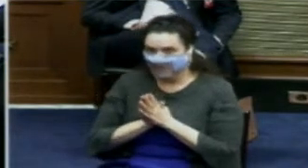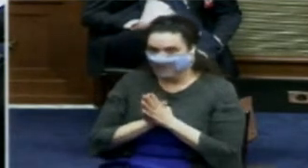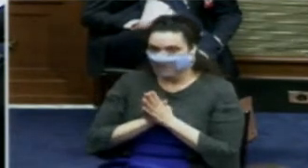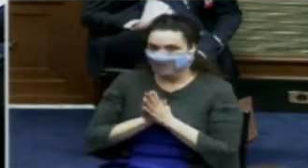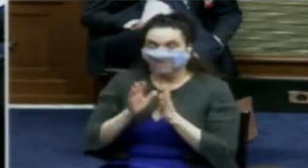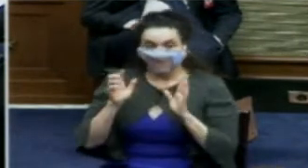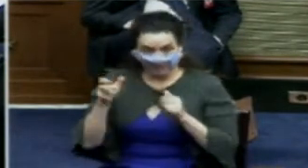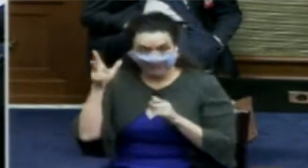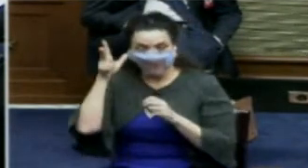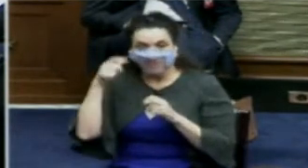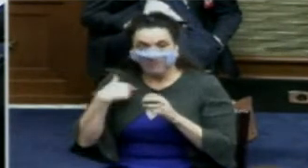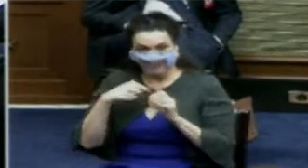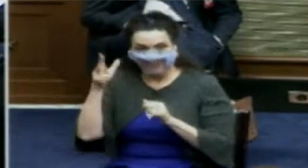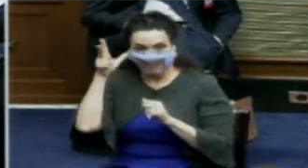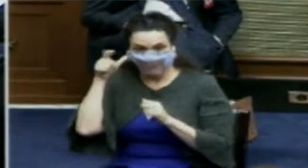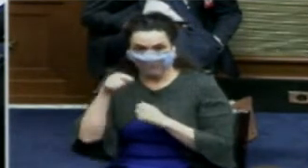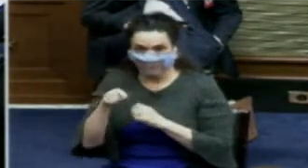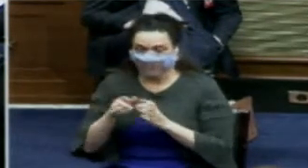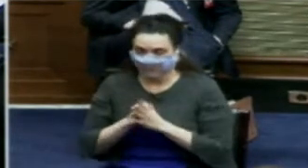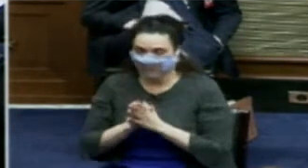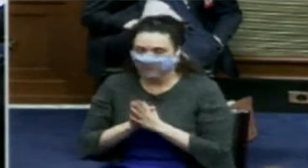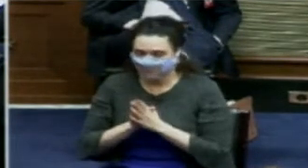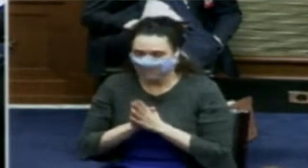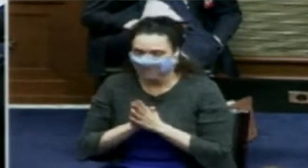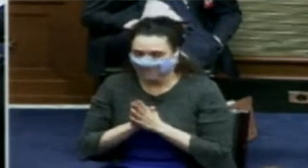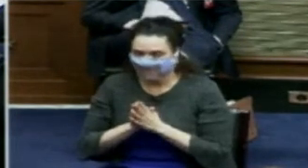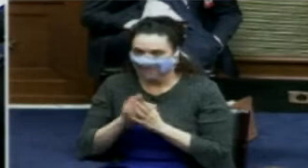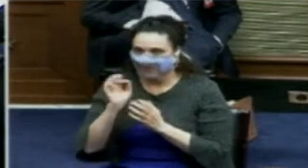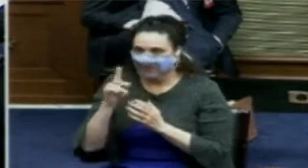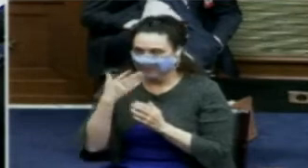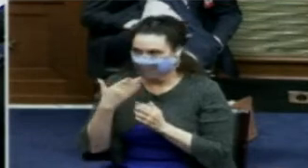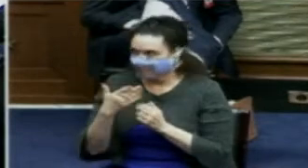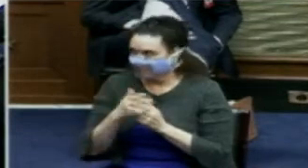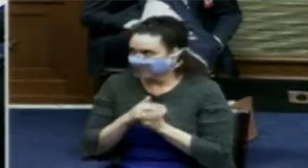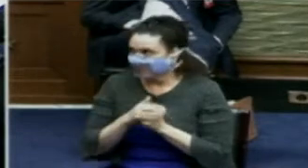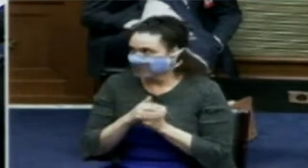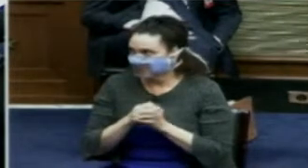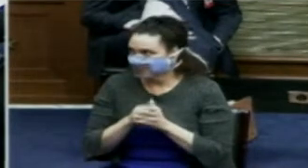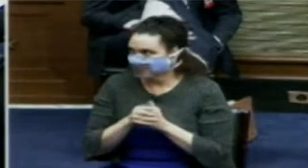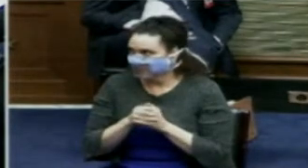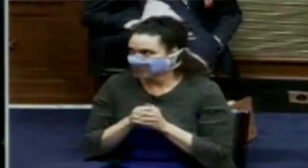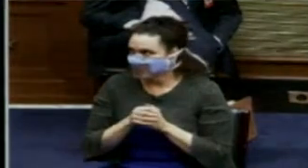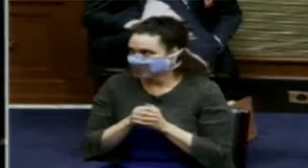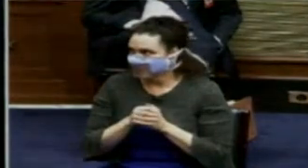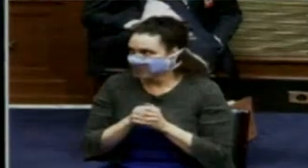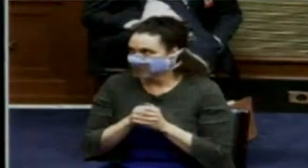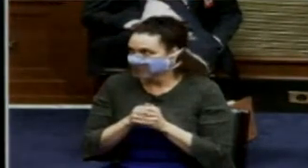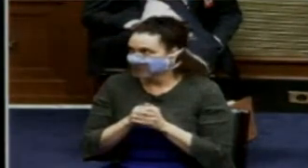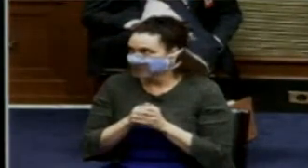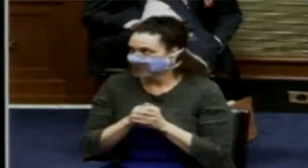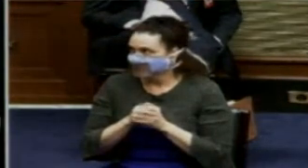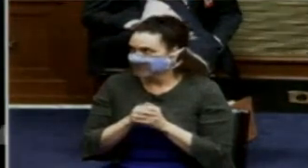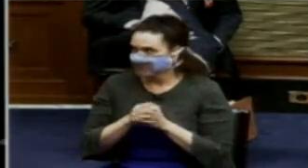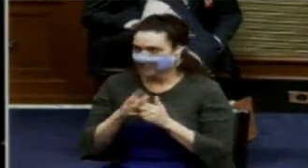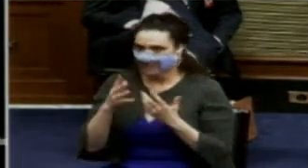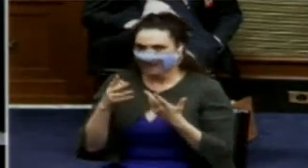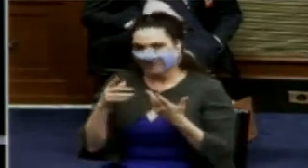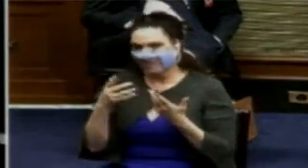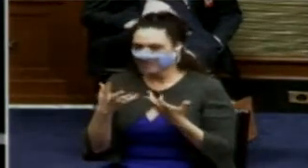We can hear you. Okay, then I will proceed. So it's still showing, so I didn't know.